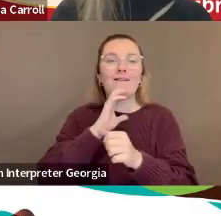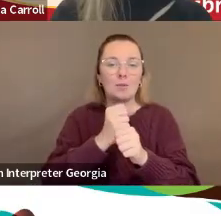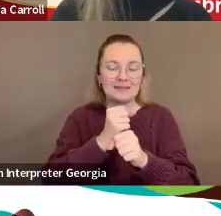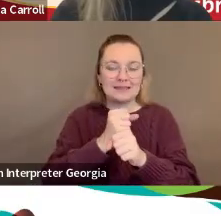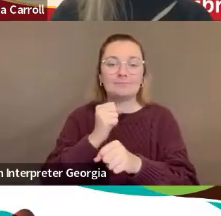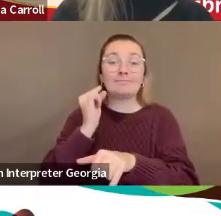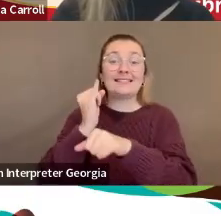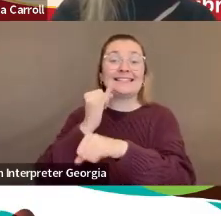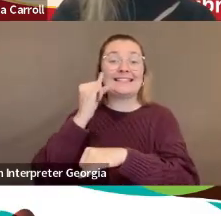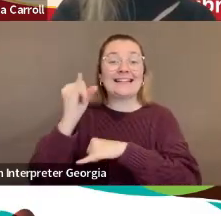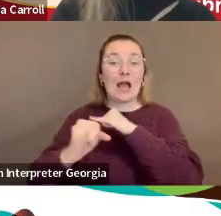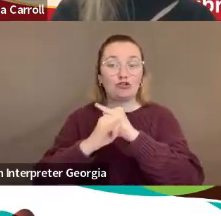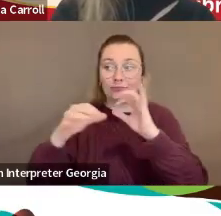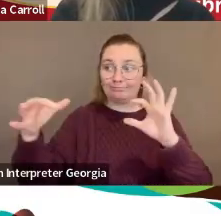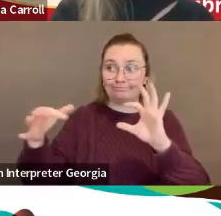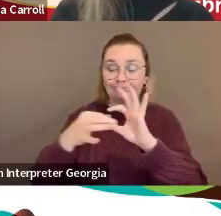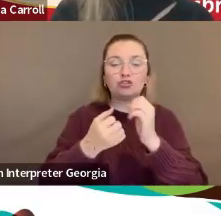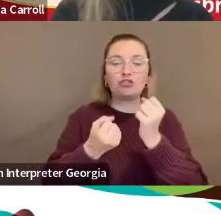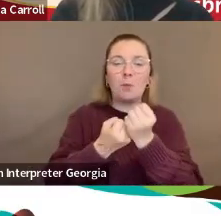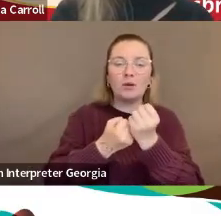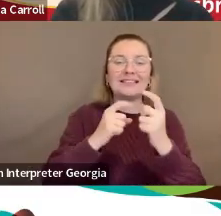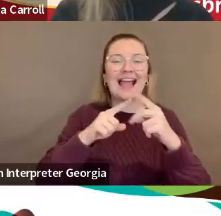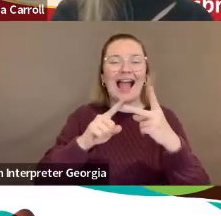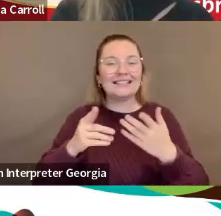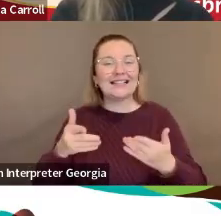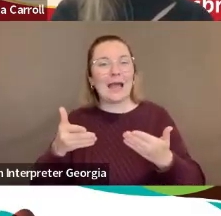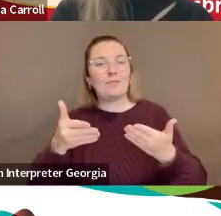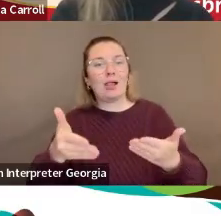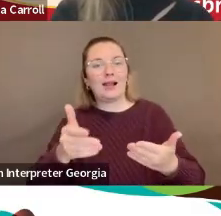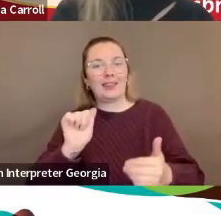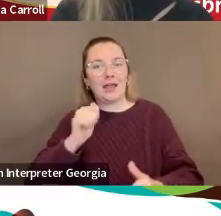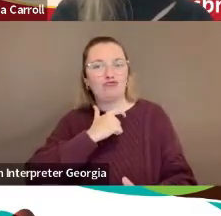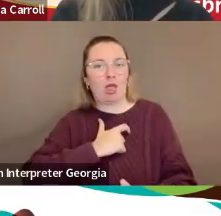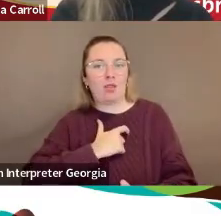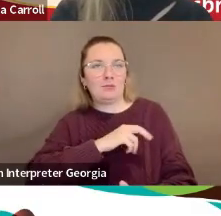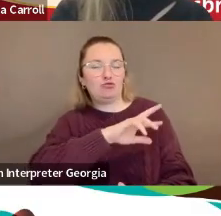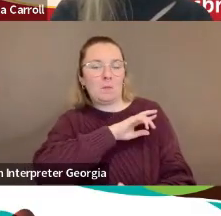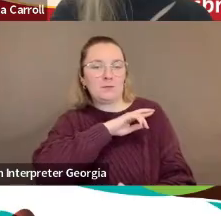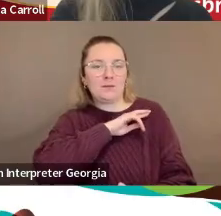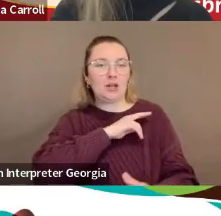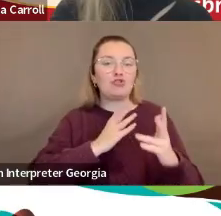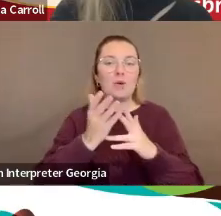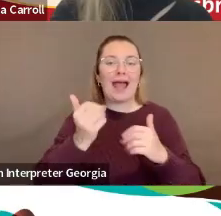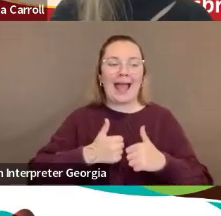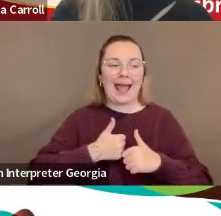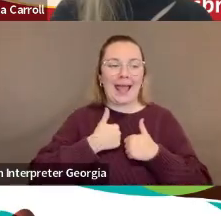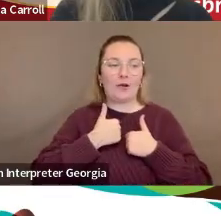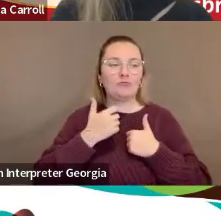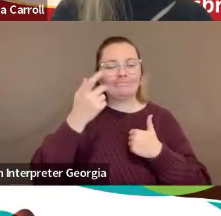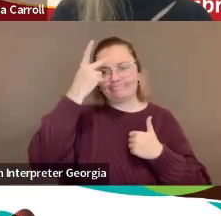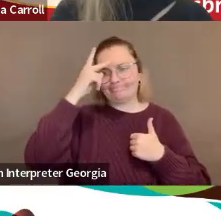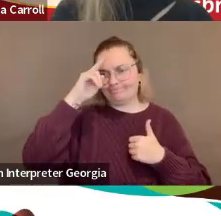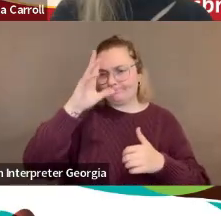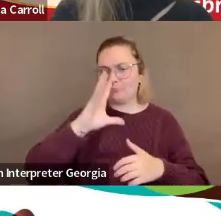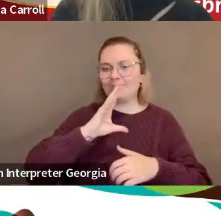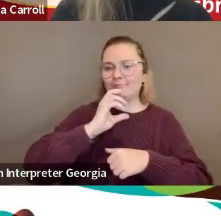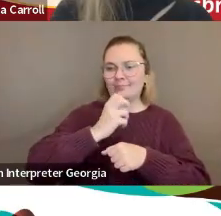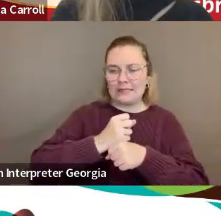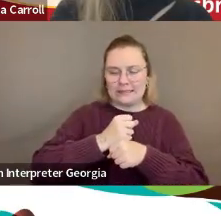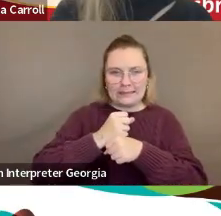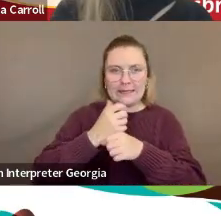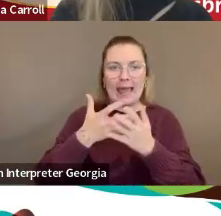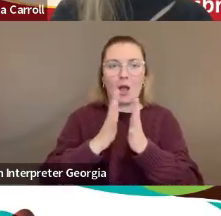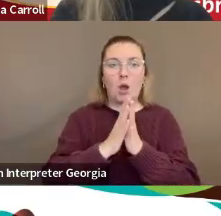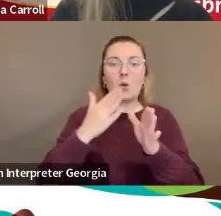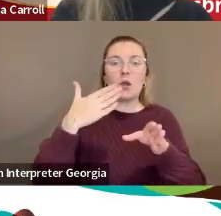international cooperation plays a supporting and an enabling role within that. So through our diplomatic engagement, Australia works with partner governments